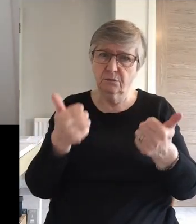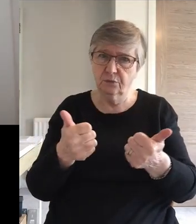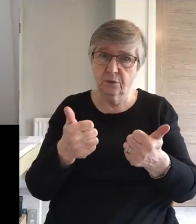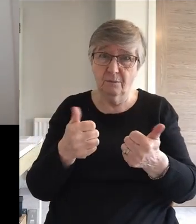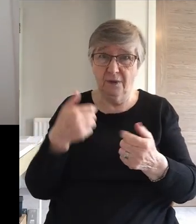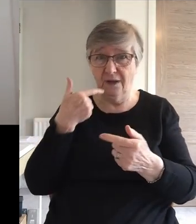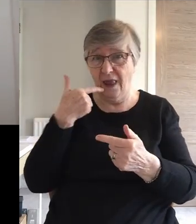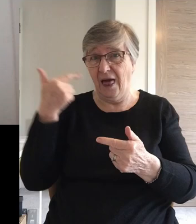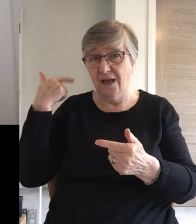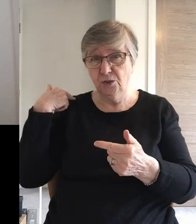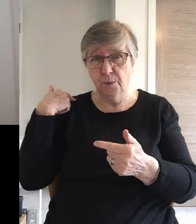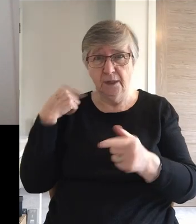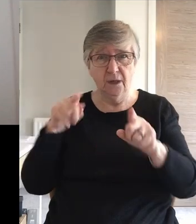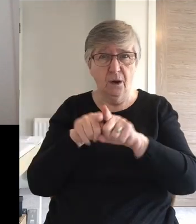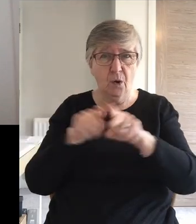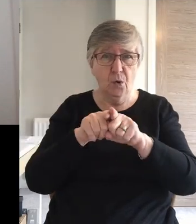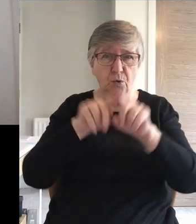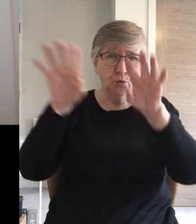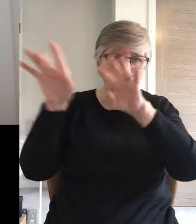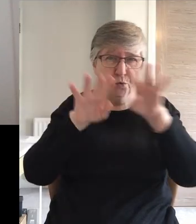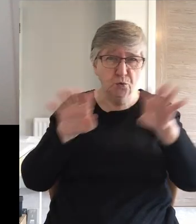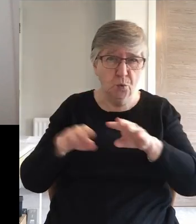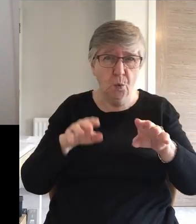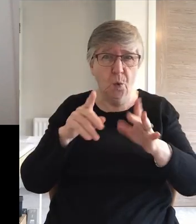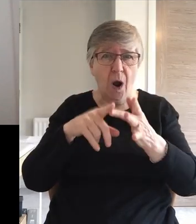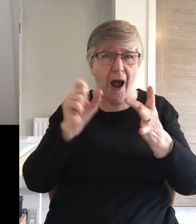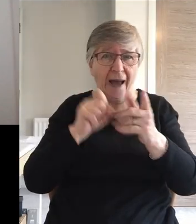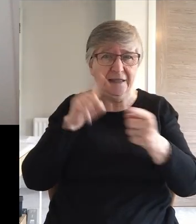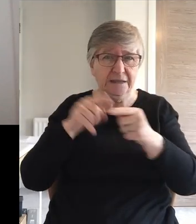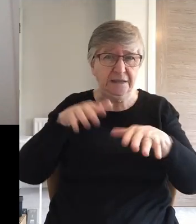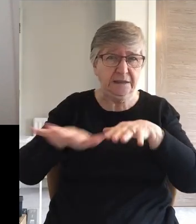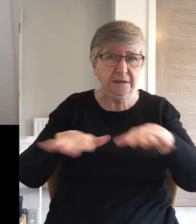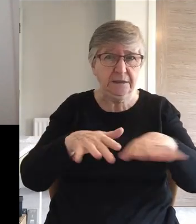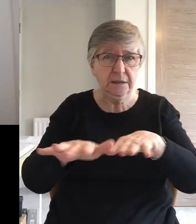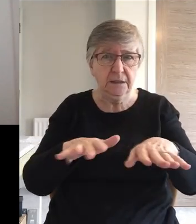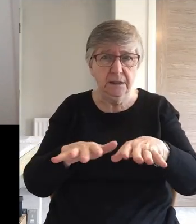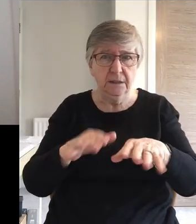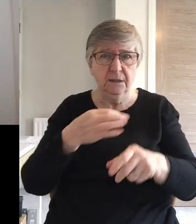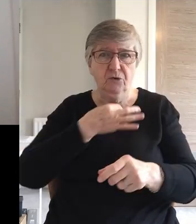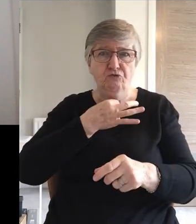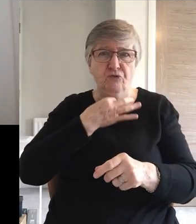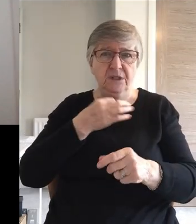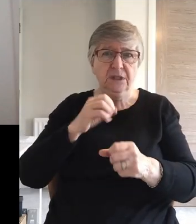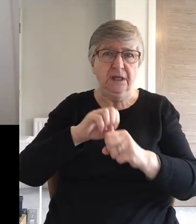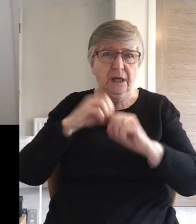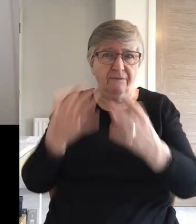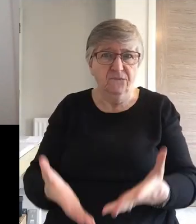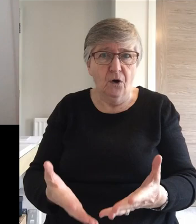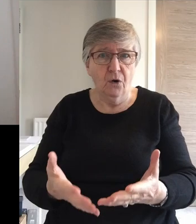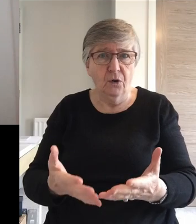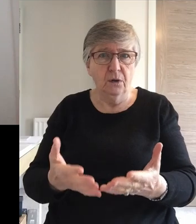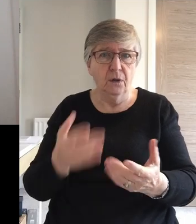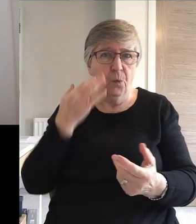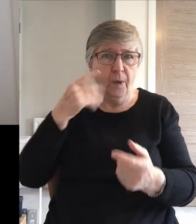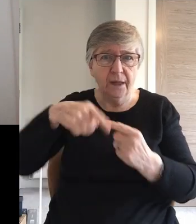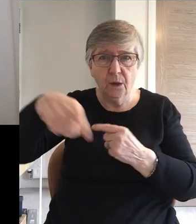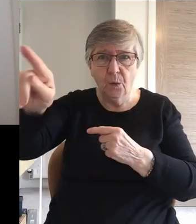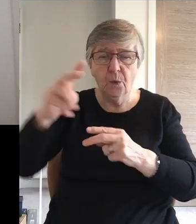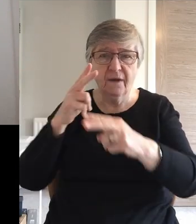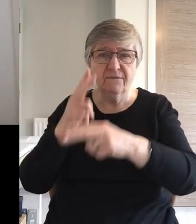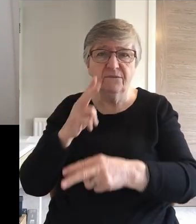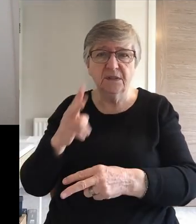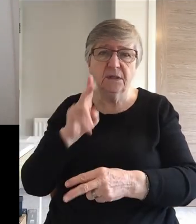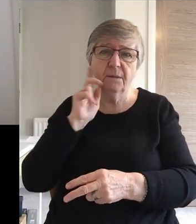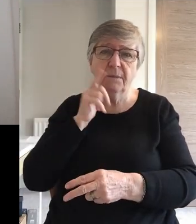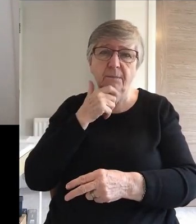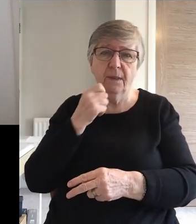these last weeks they've also had to cope with the snow and ice, at risk of injury just getting to people's homes.